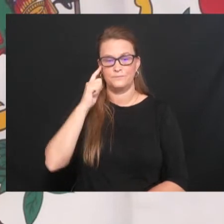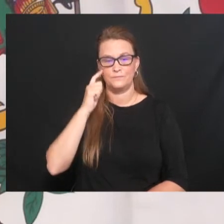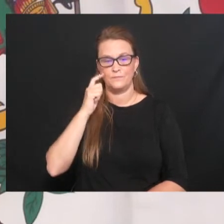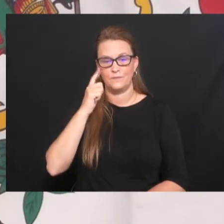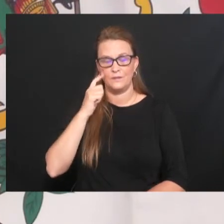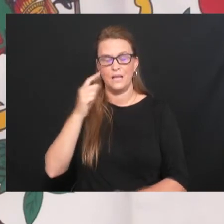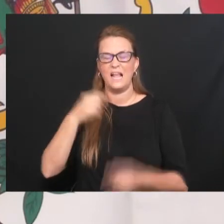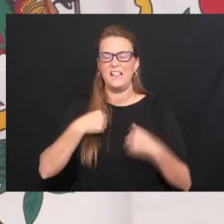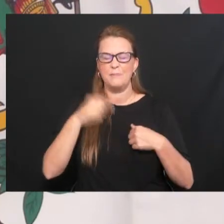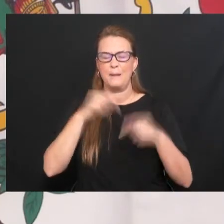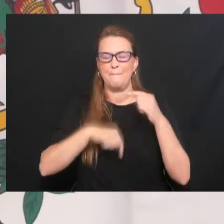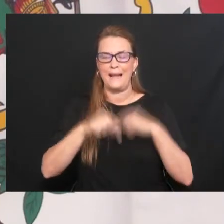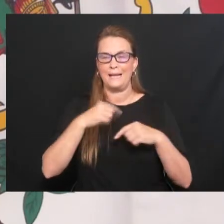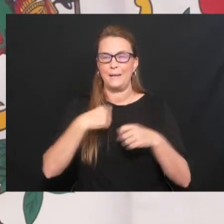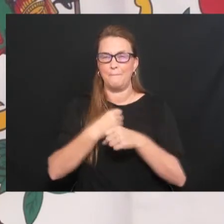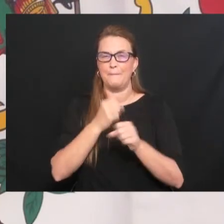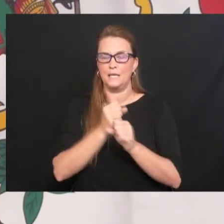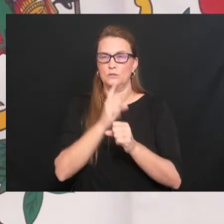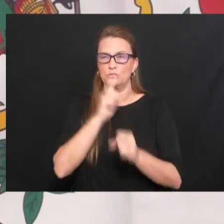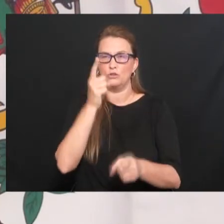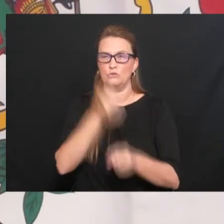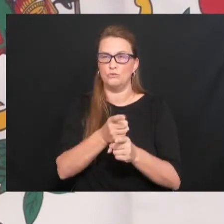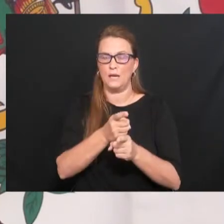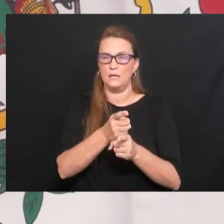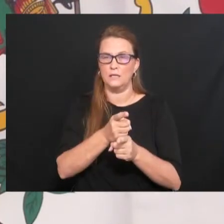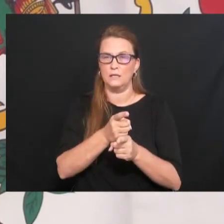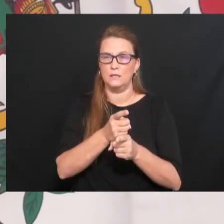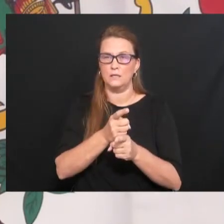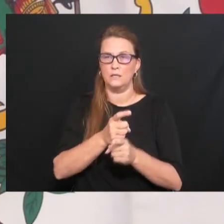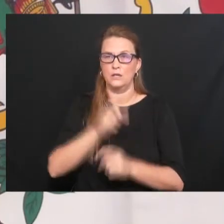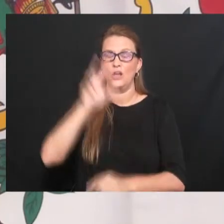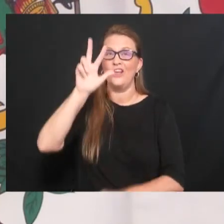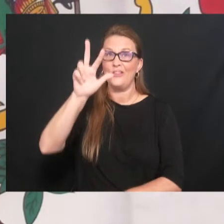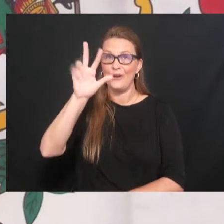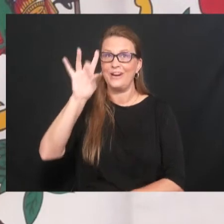let me back up and just make sure I got this right. The